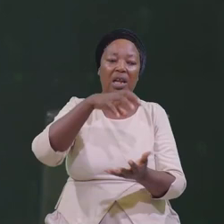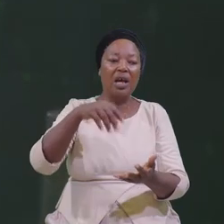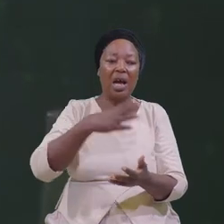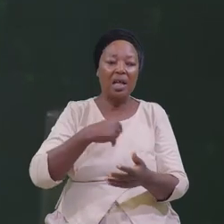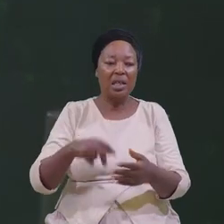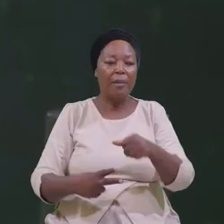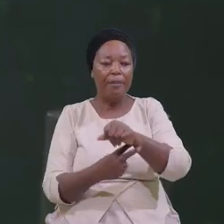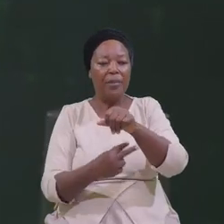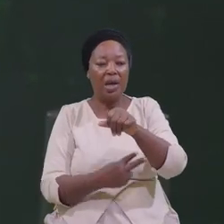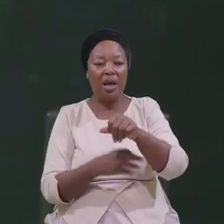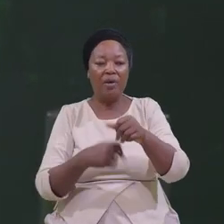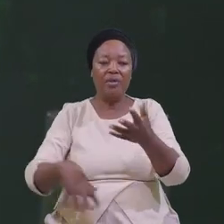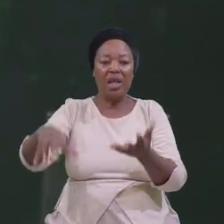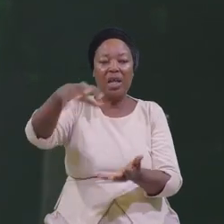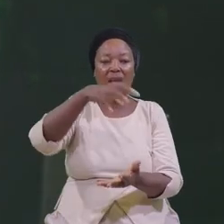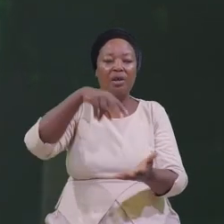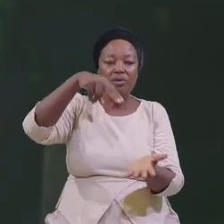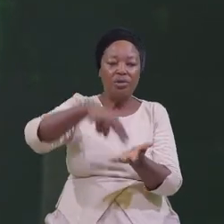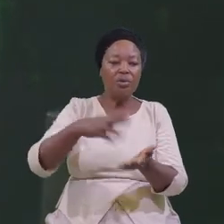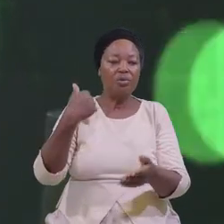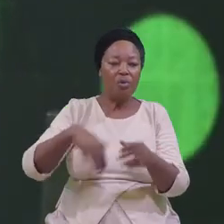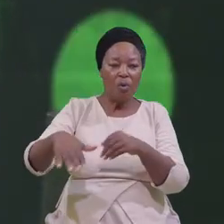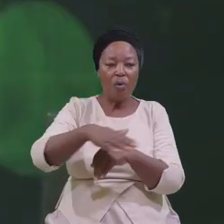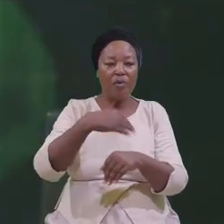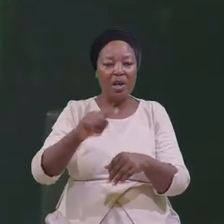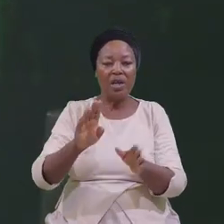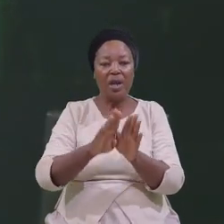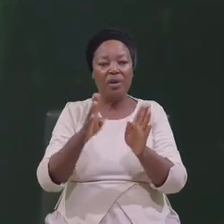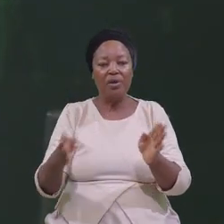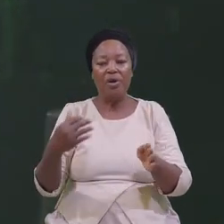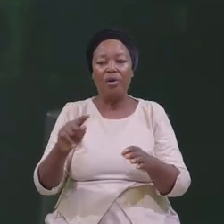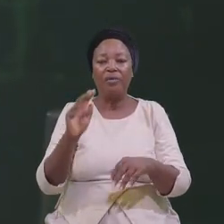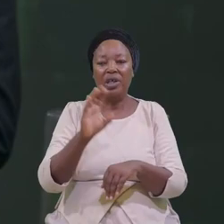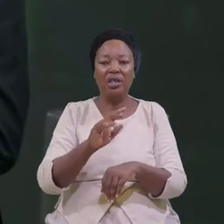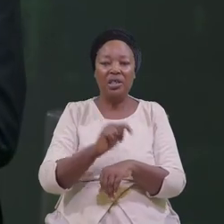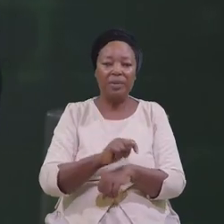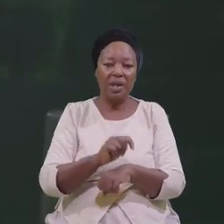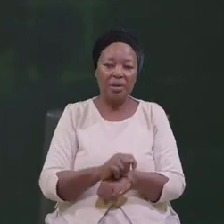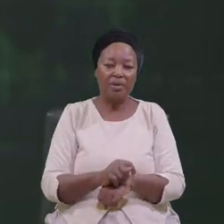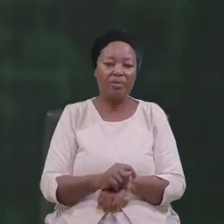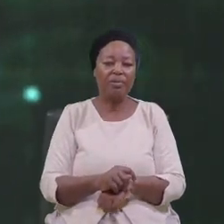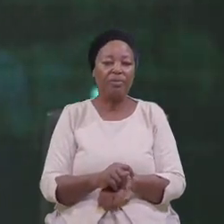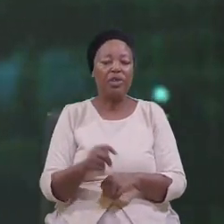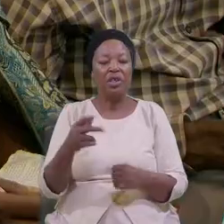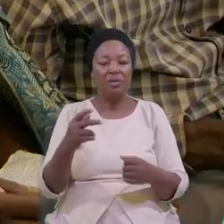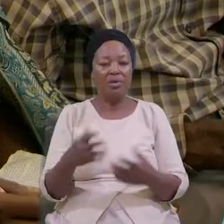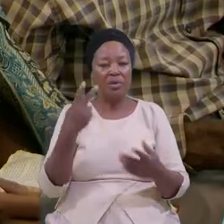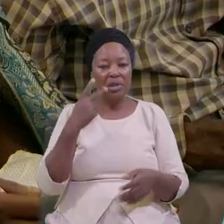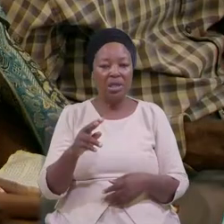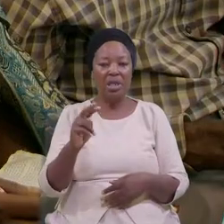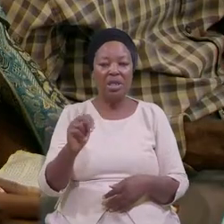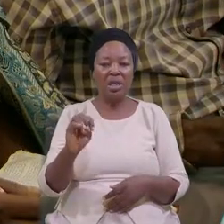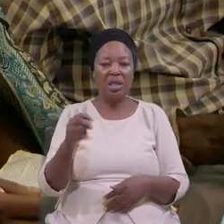of the cloud stood over the door of the tabernacle. We're looking at Nehemiah